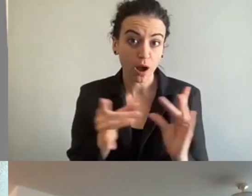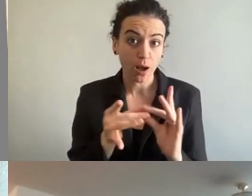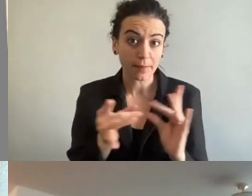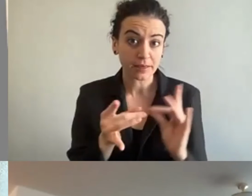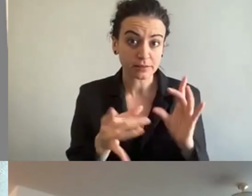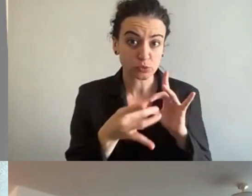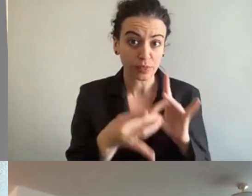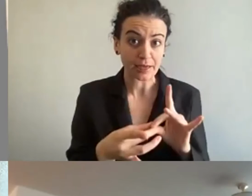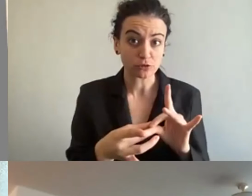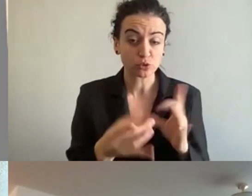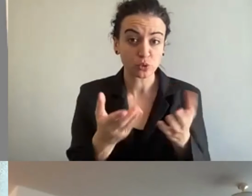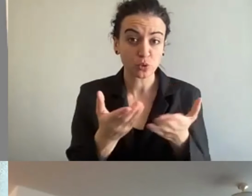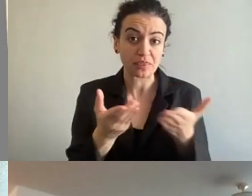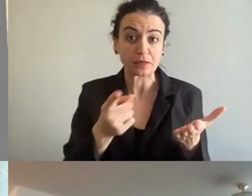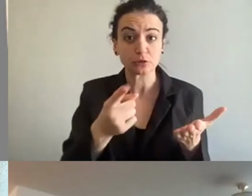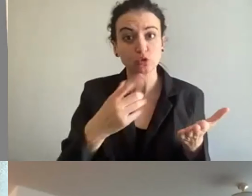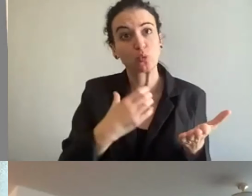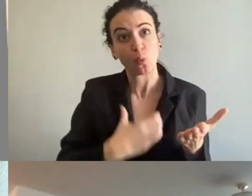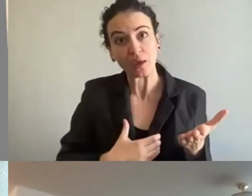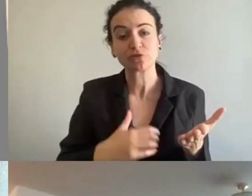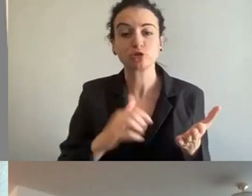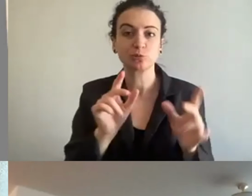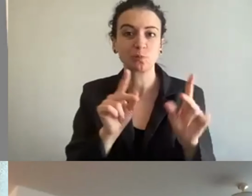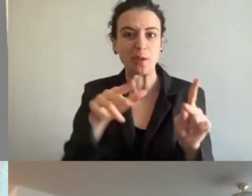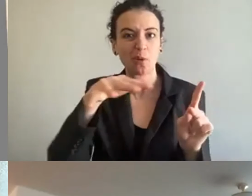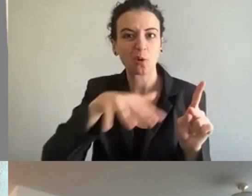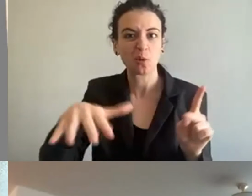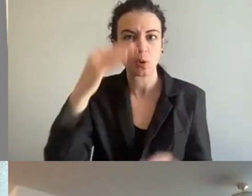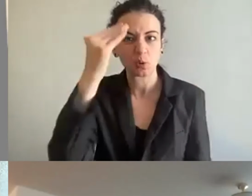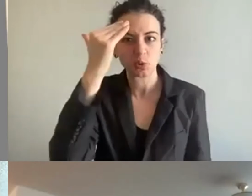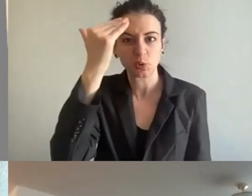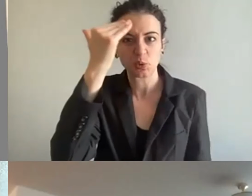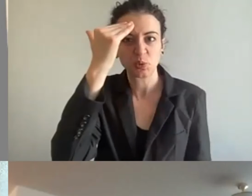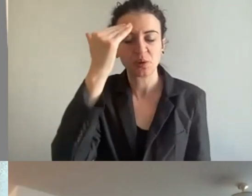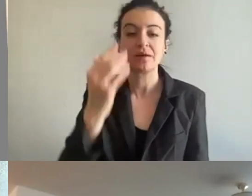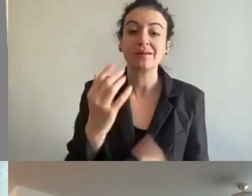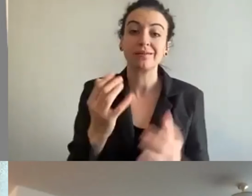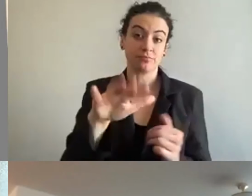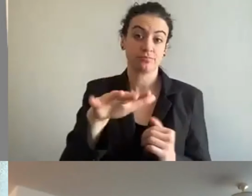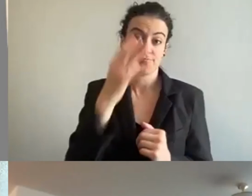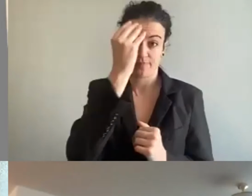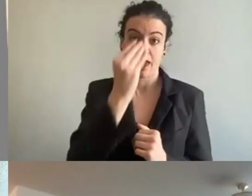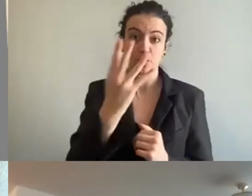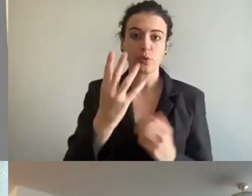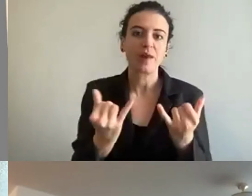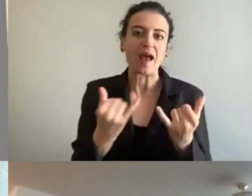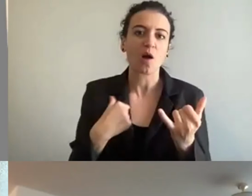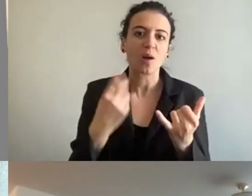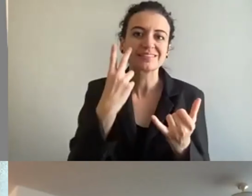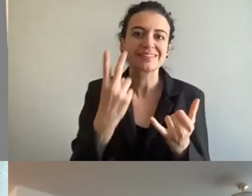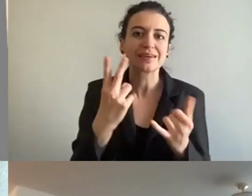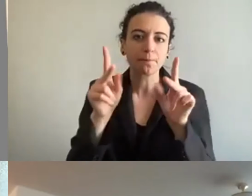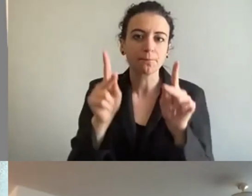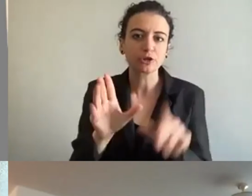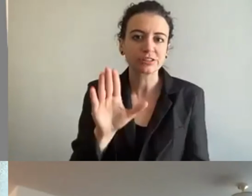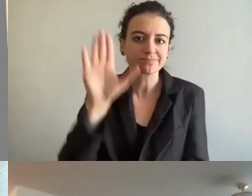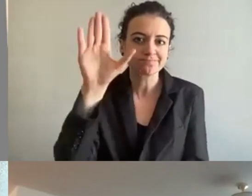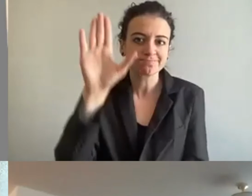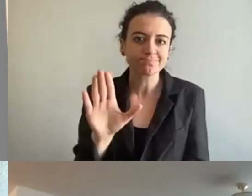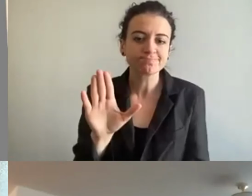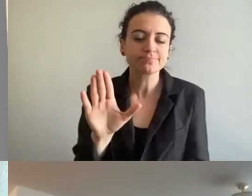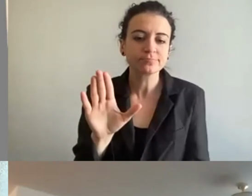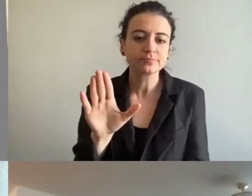We do have somebody who is raising their hand here. Oh, get